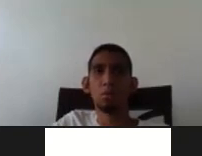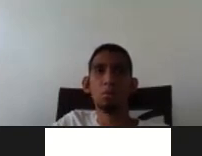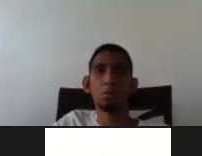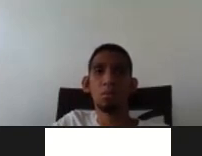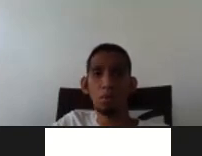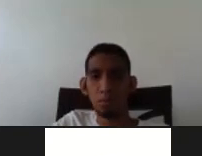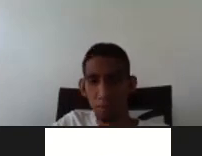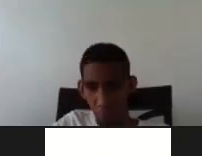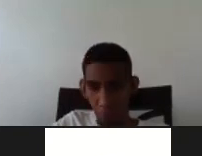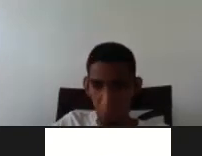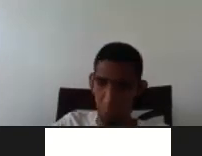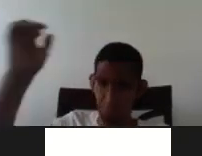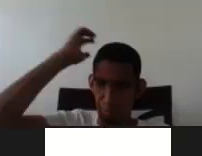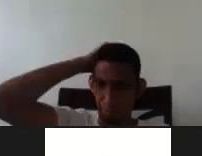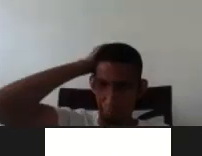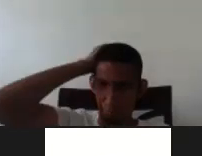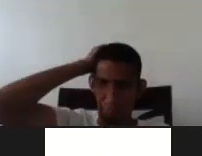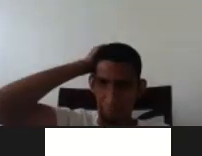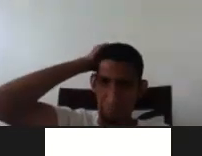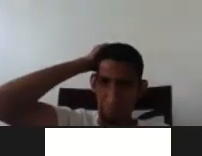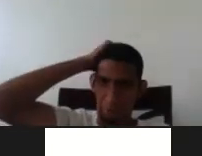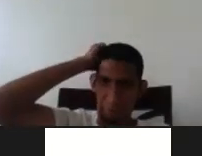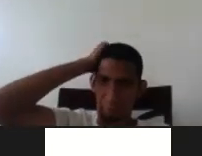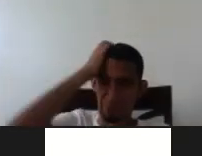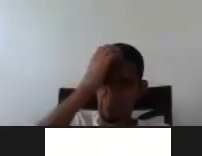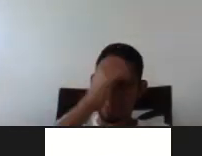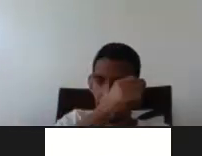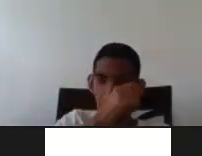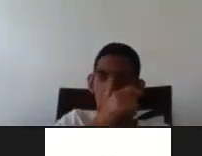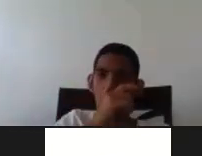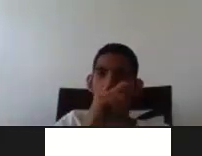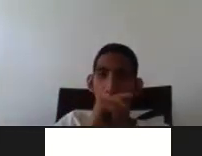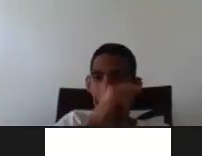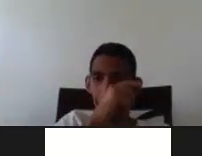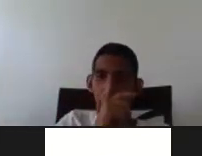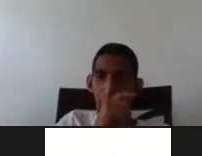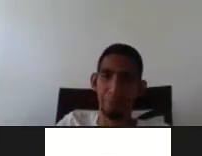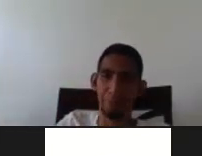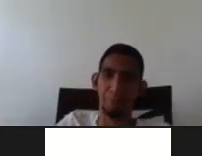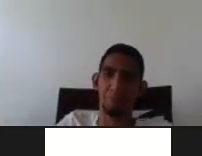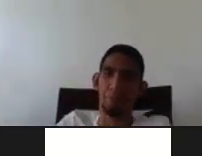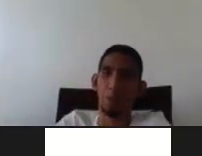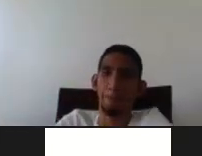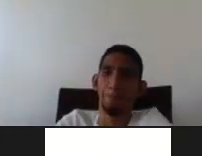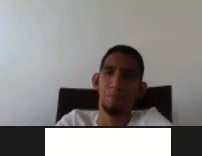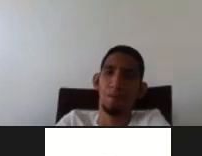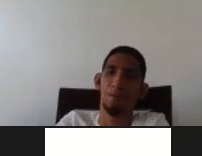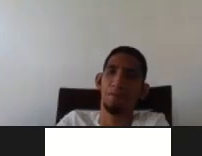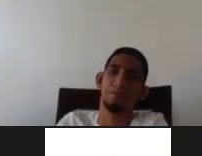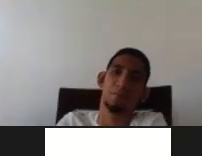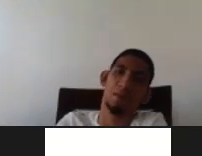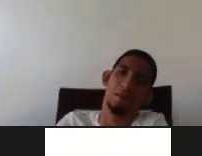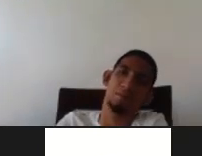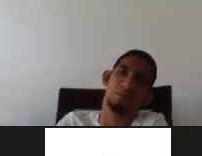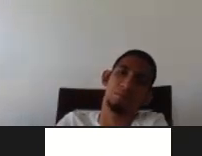And I'll talk a lot more in detail about that as well. They want the program to be a catalyst for innovative research programs